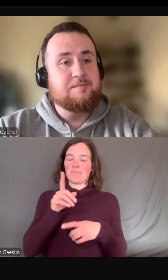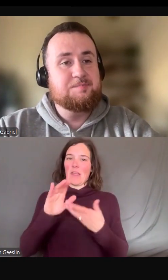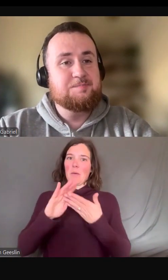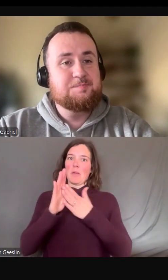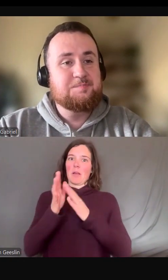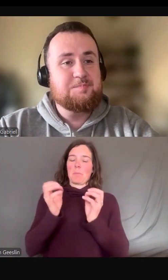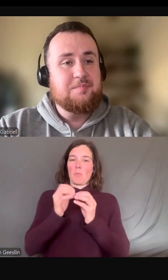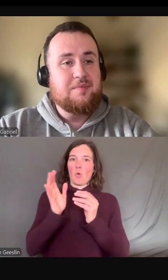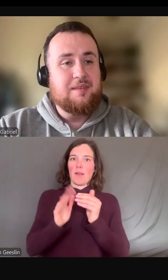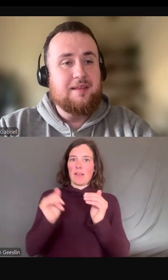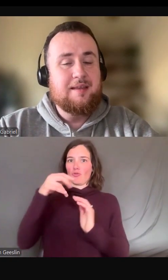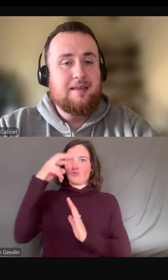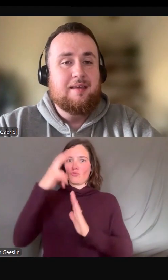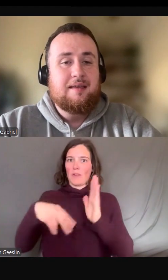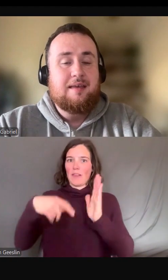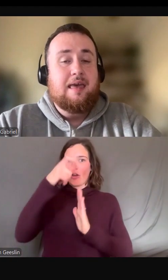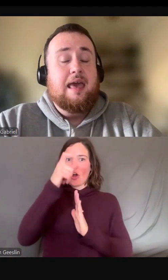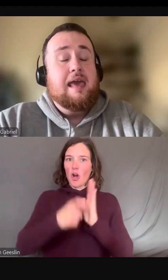article.